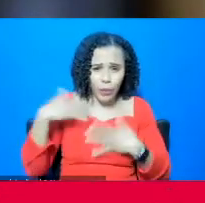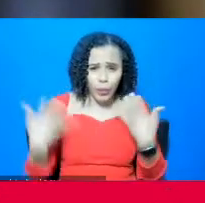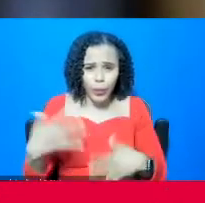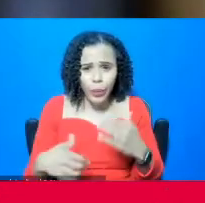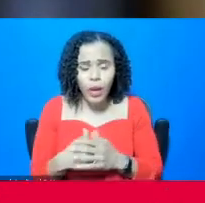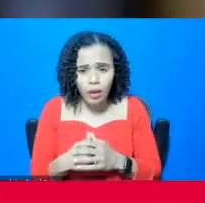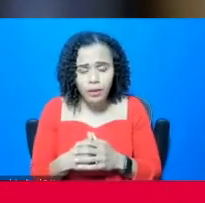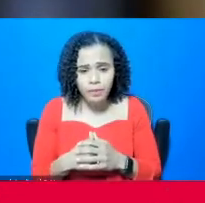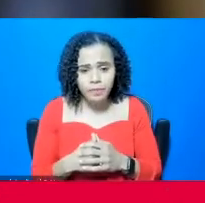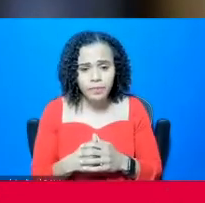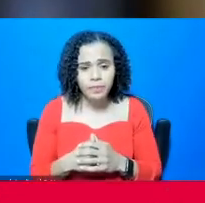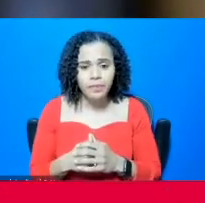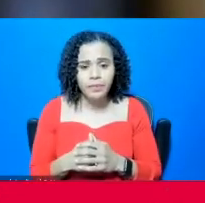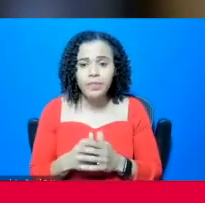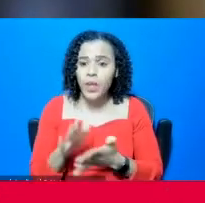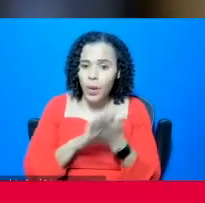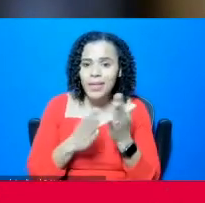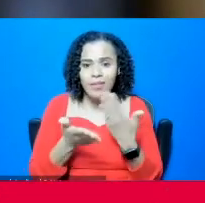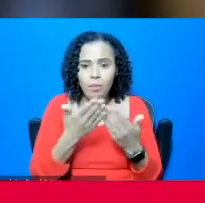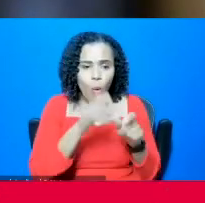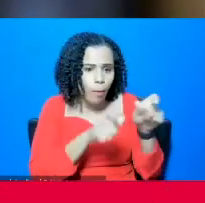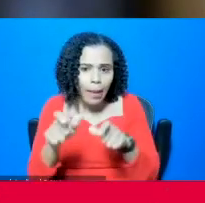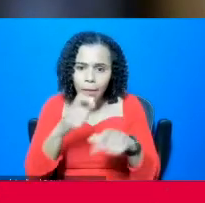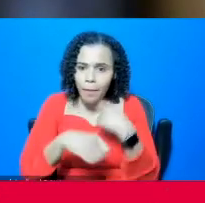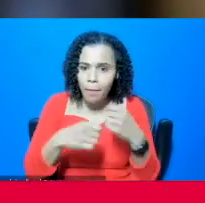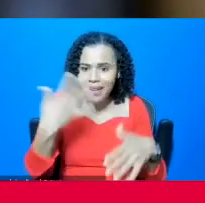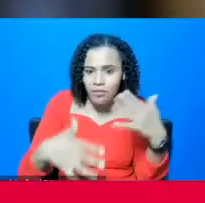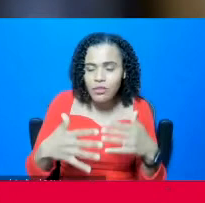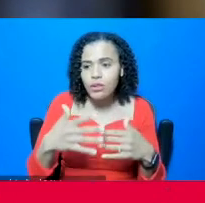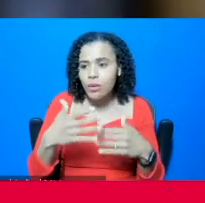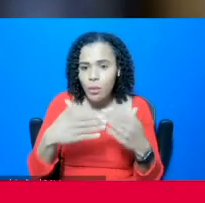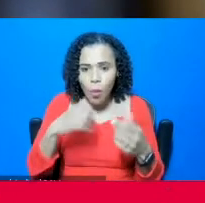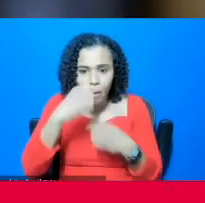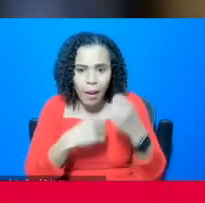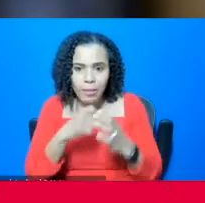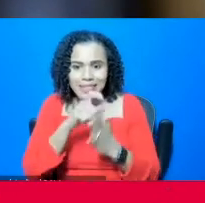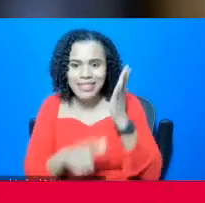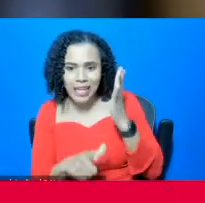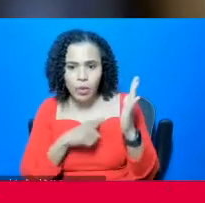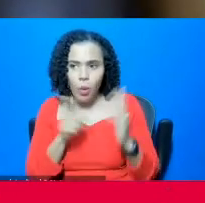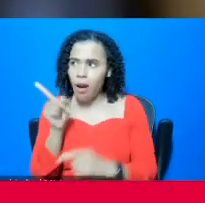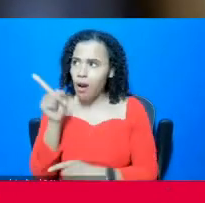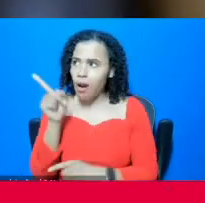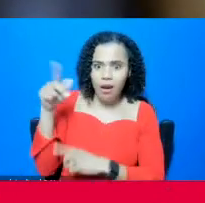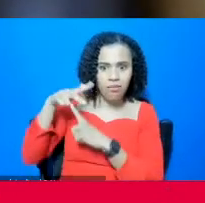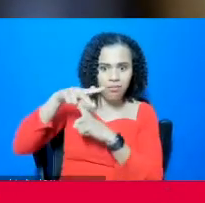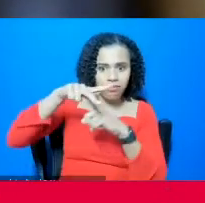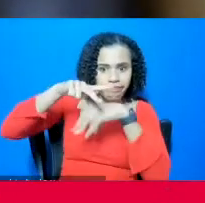civilian casualties. And this sort of leads to the second aspect that I'd like to talk about, which is the hypocrisy of